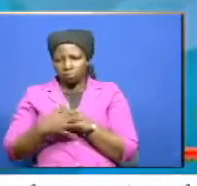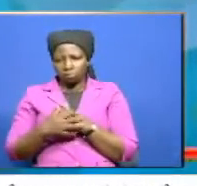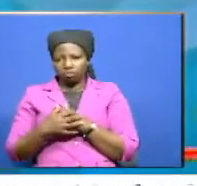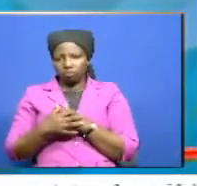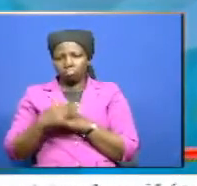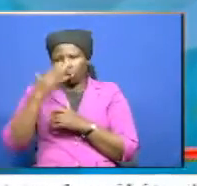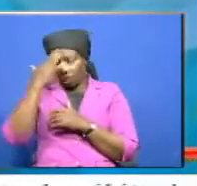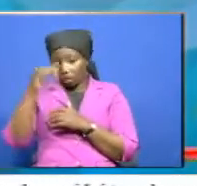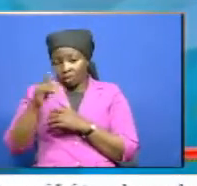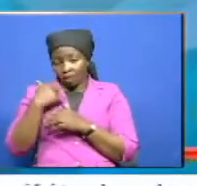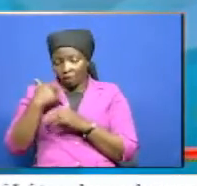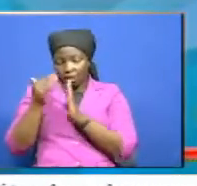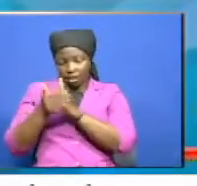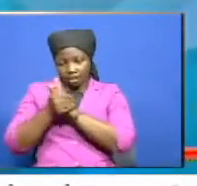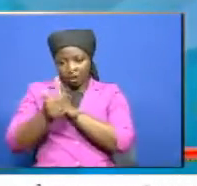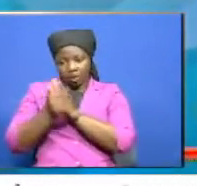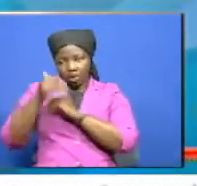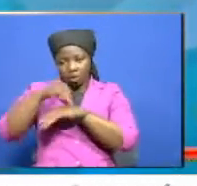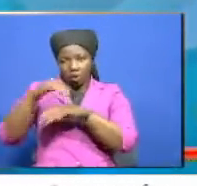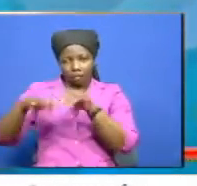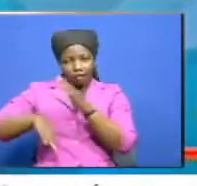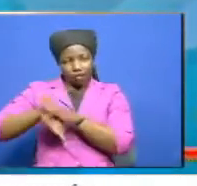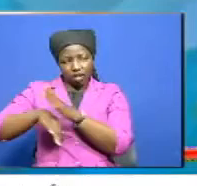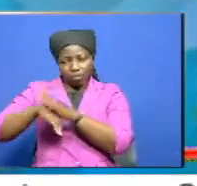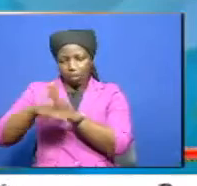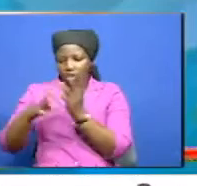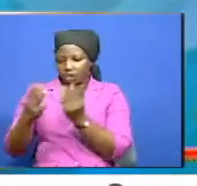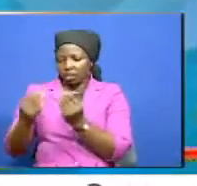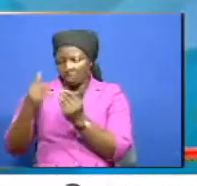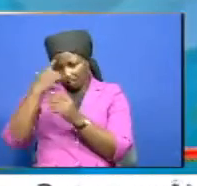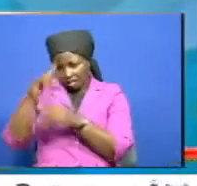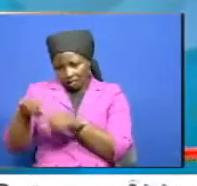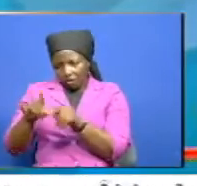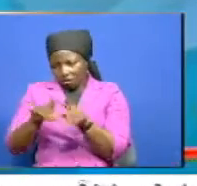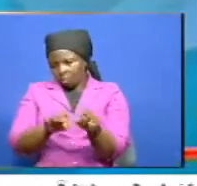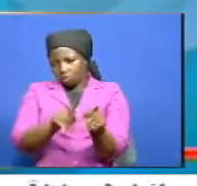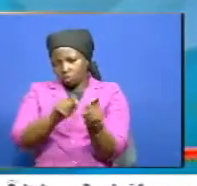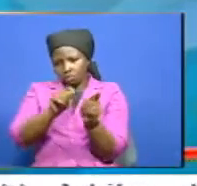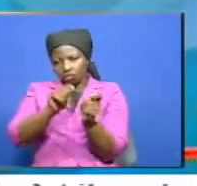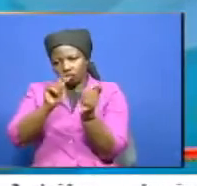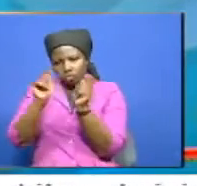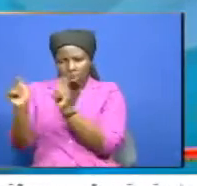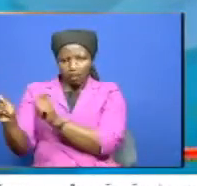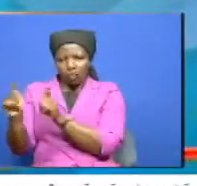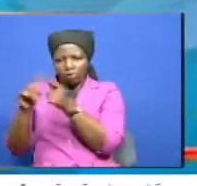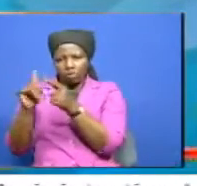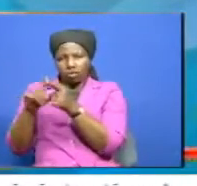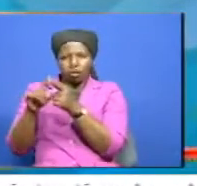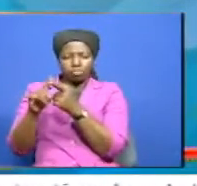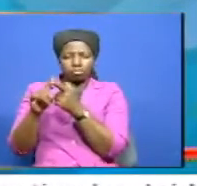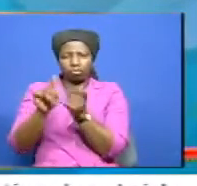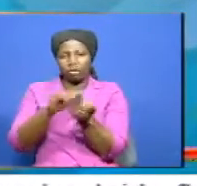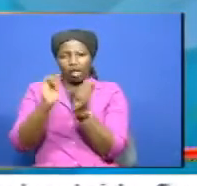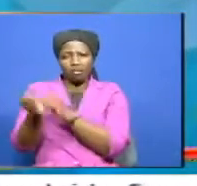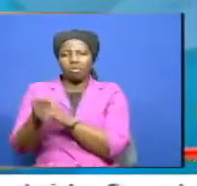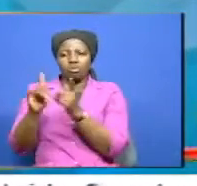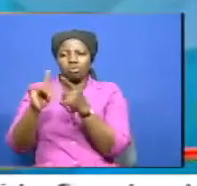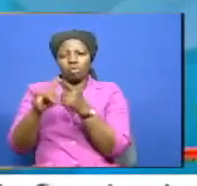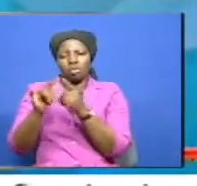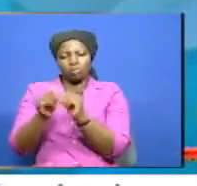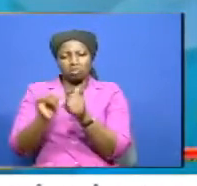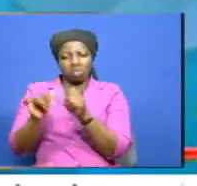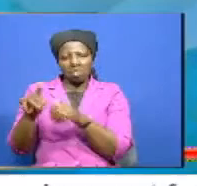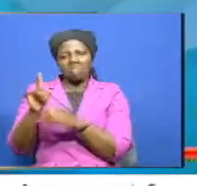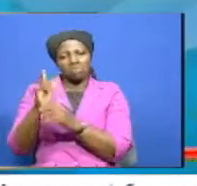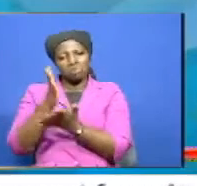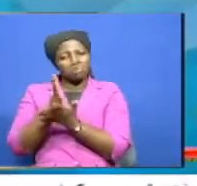skillful level in terms of football, you know, it would be easy for them to transform into the game. So Chile, they'll not fall short of passion.